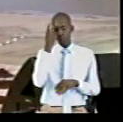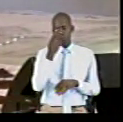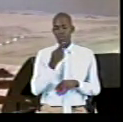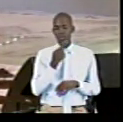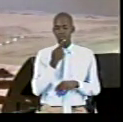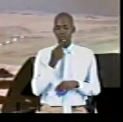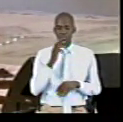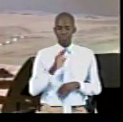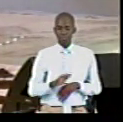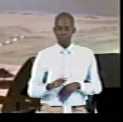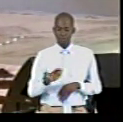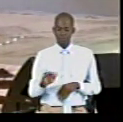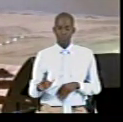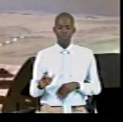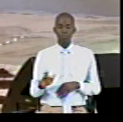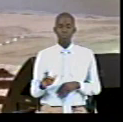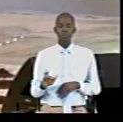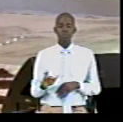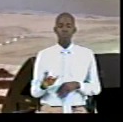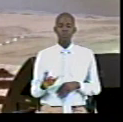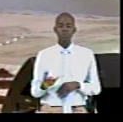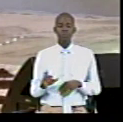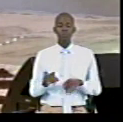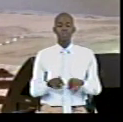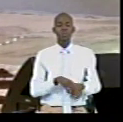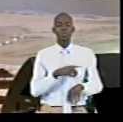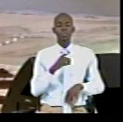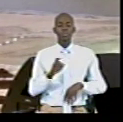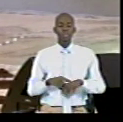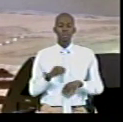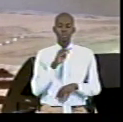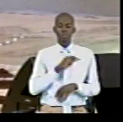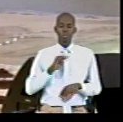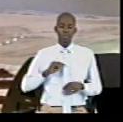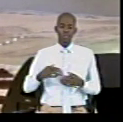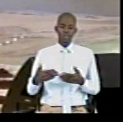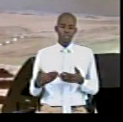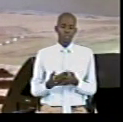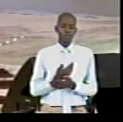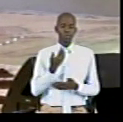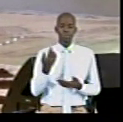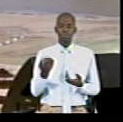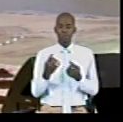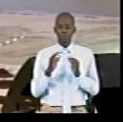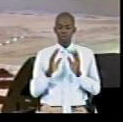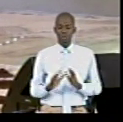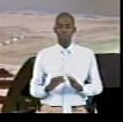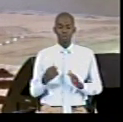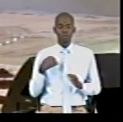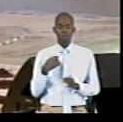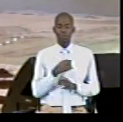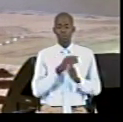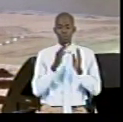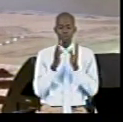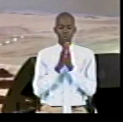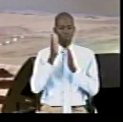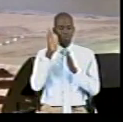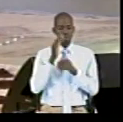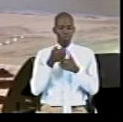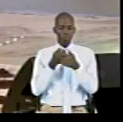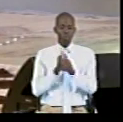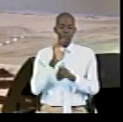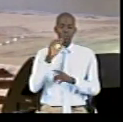children, long-time believers and newcomers, we pray, we'll follow your word step by